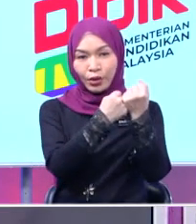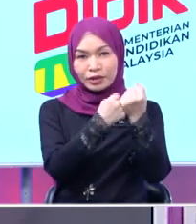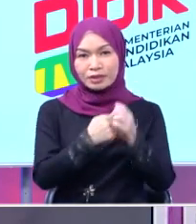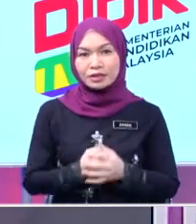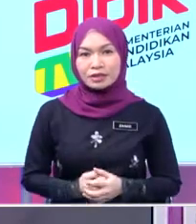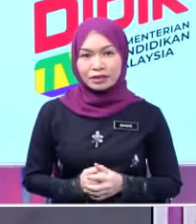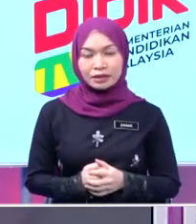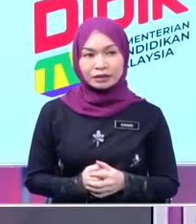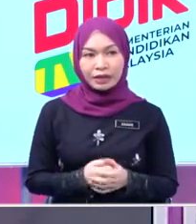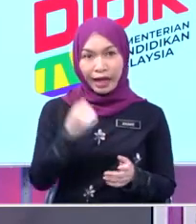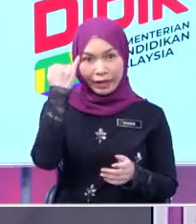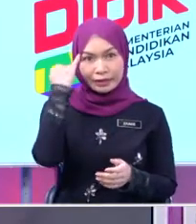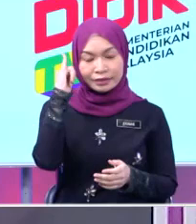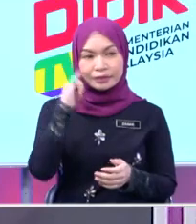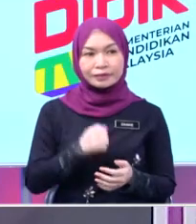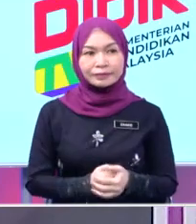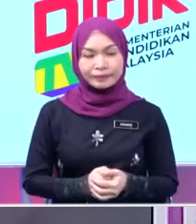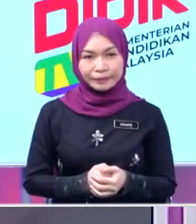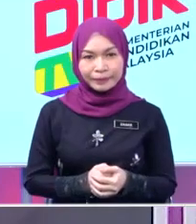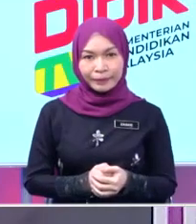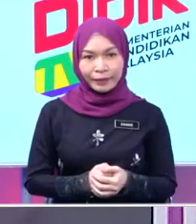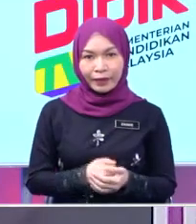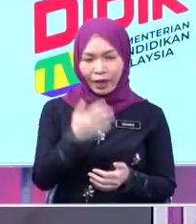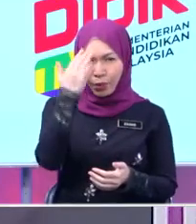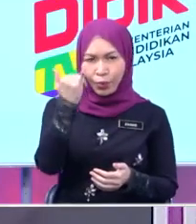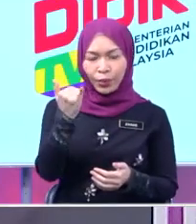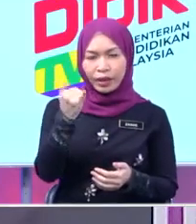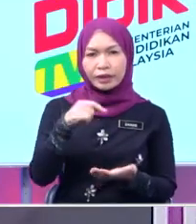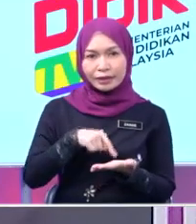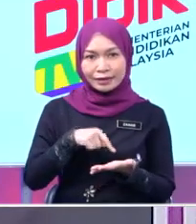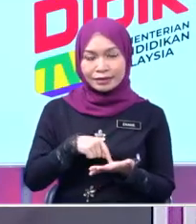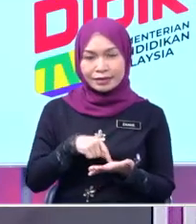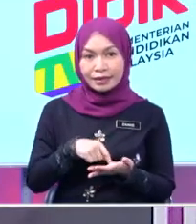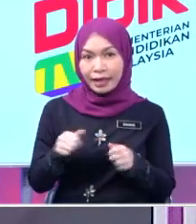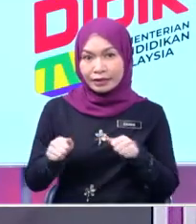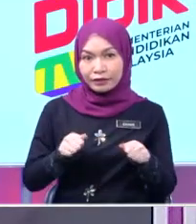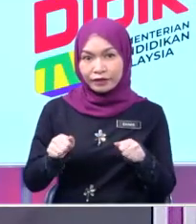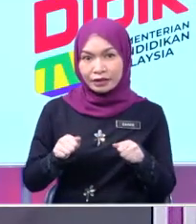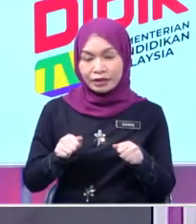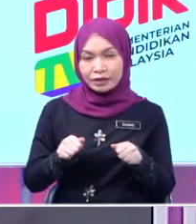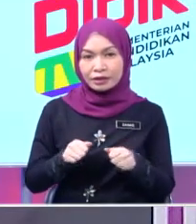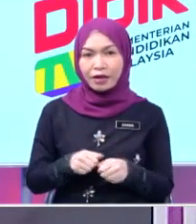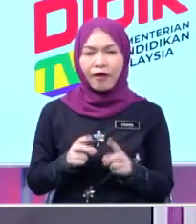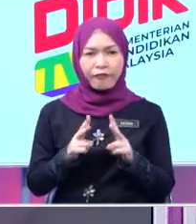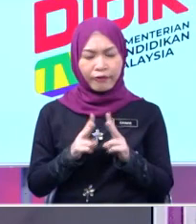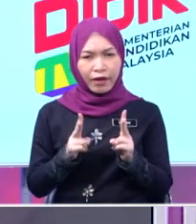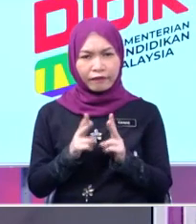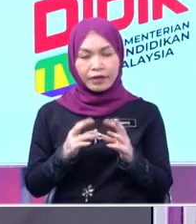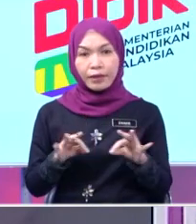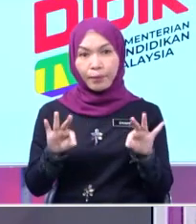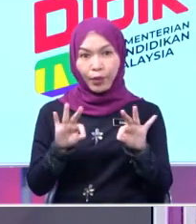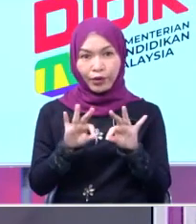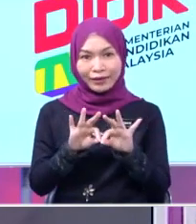share some aspects as to why this particular activity is very important and helpful.